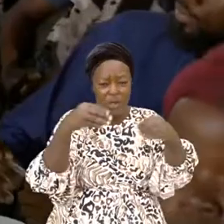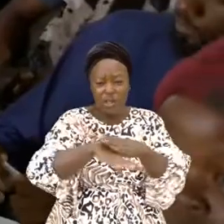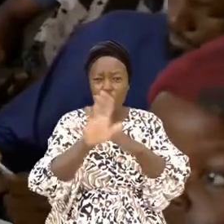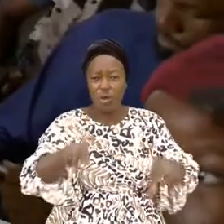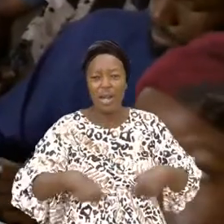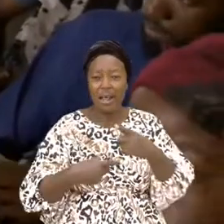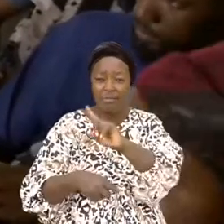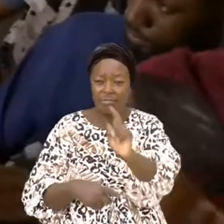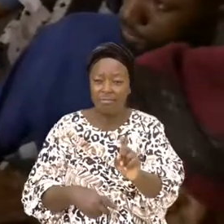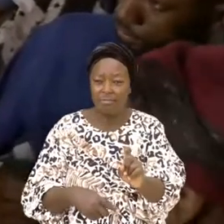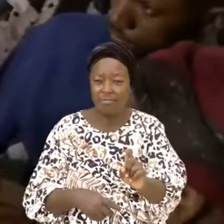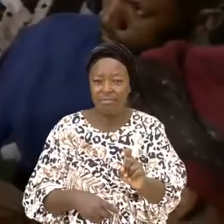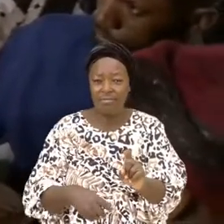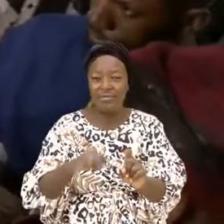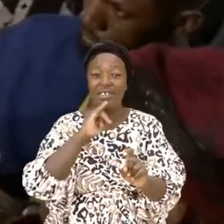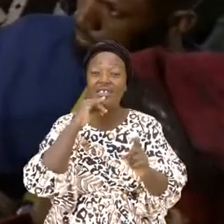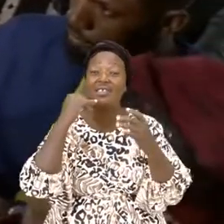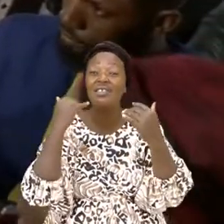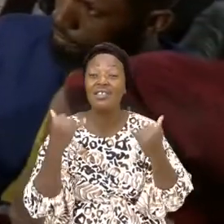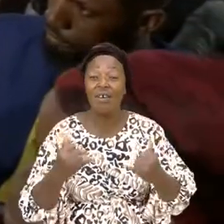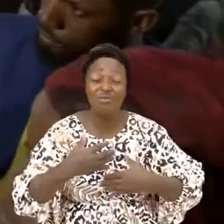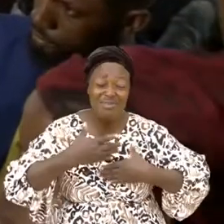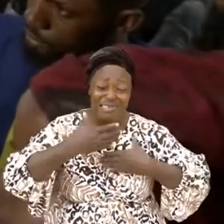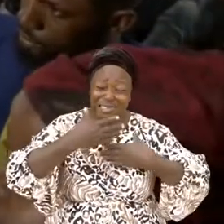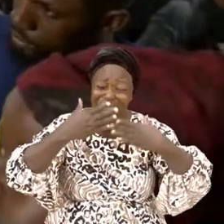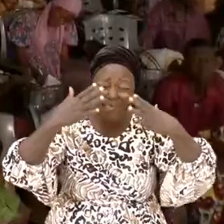life? Let me hear you.